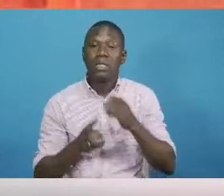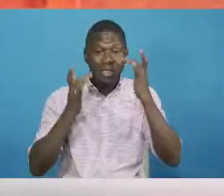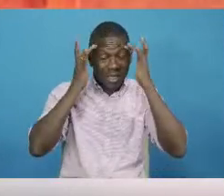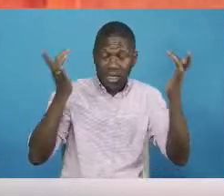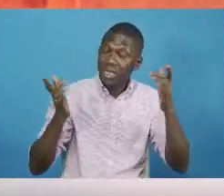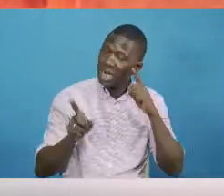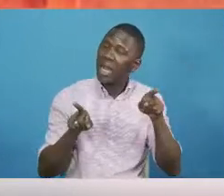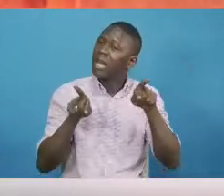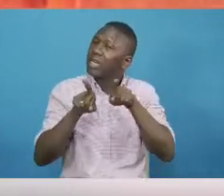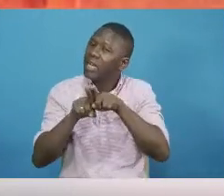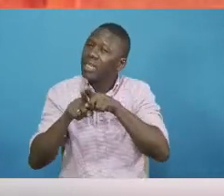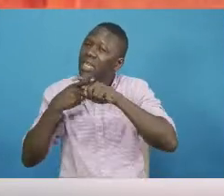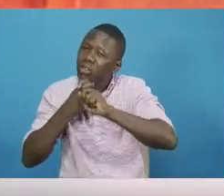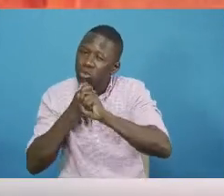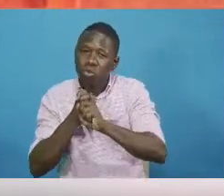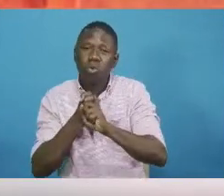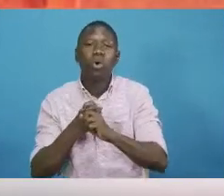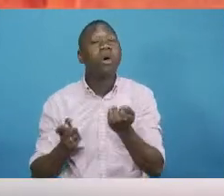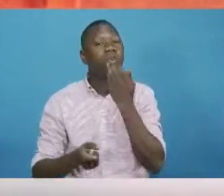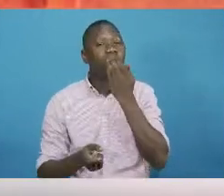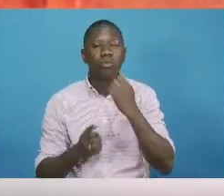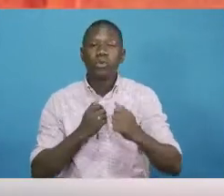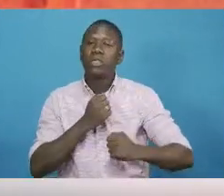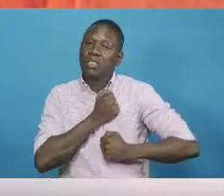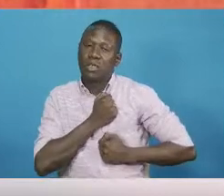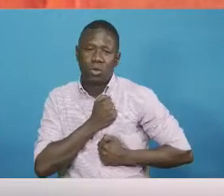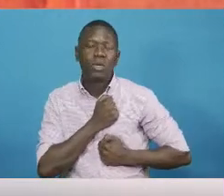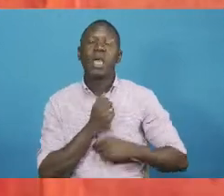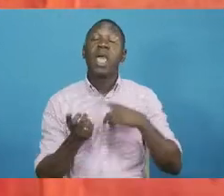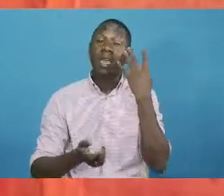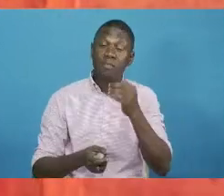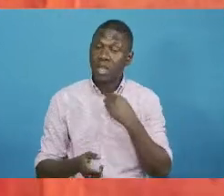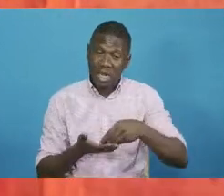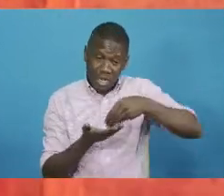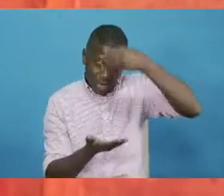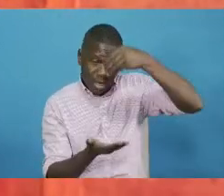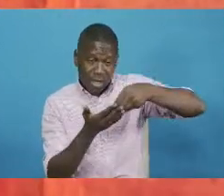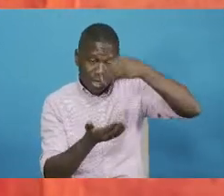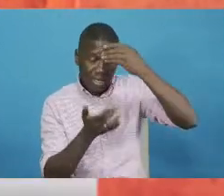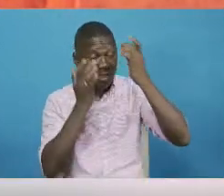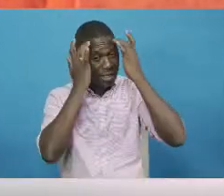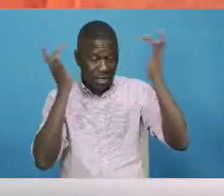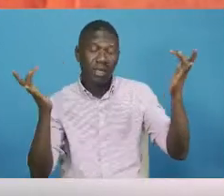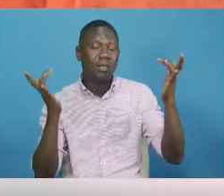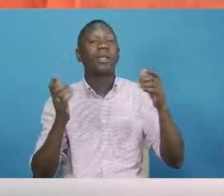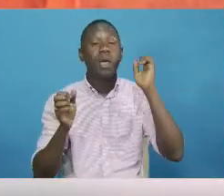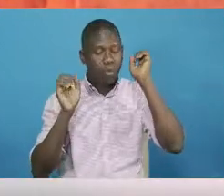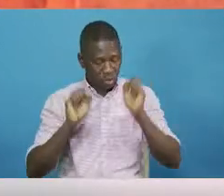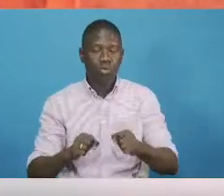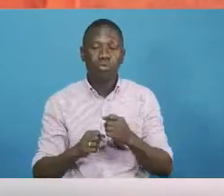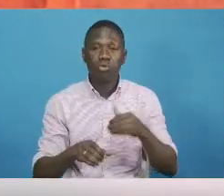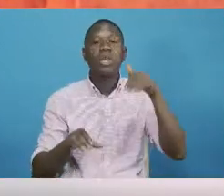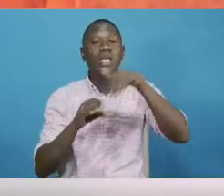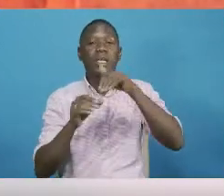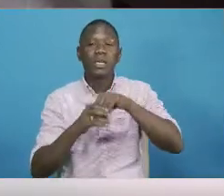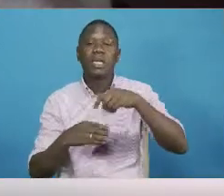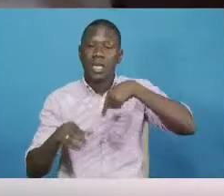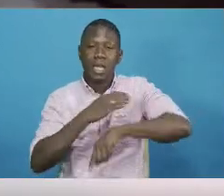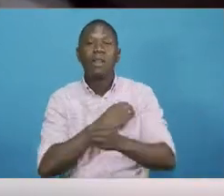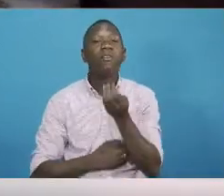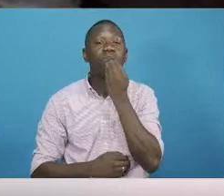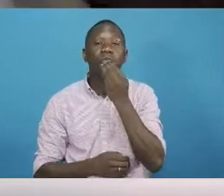security. Then if they learn skills, they will be able to engage in food security